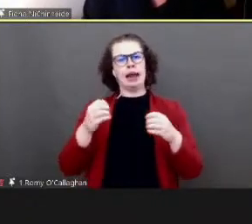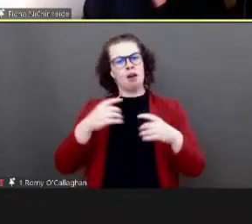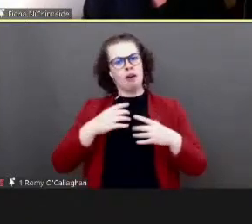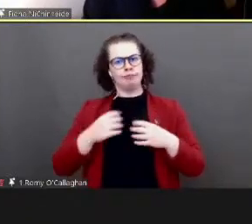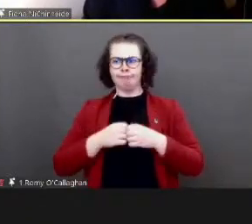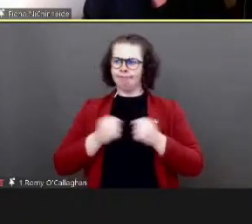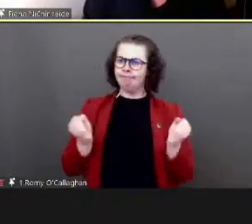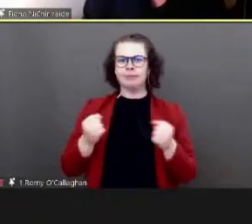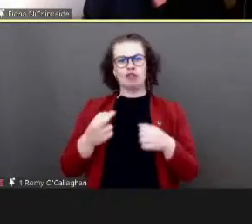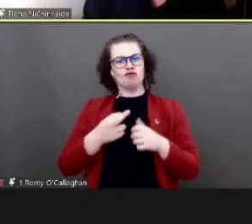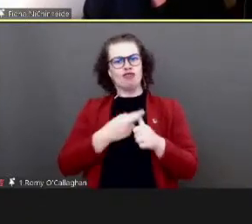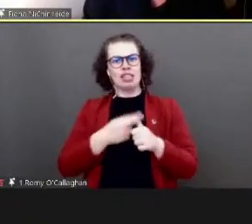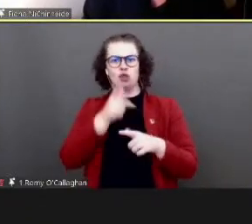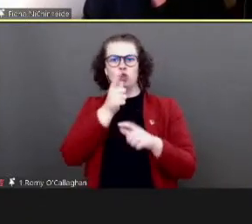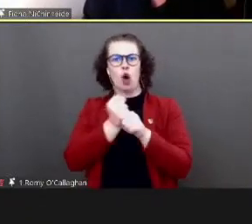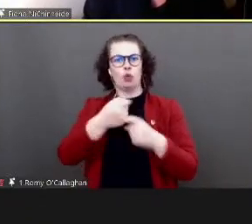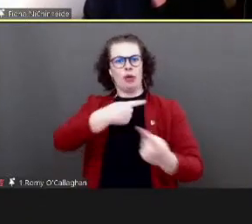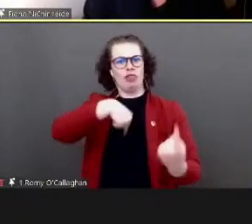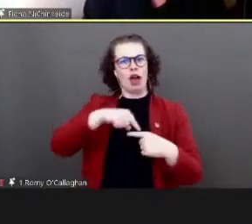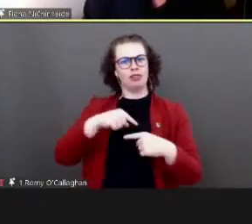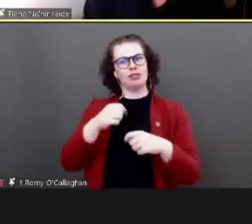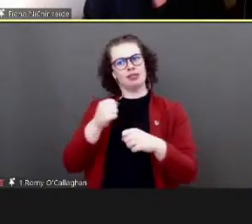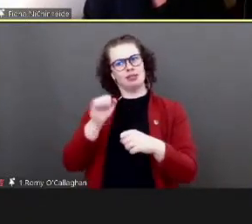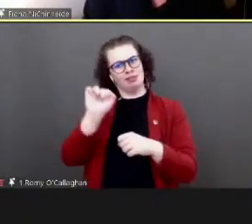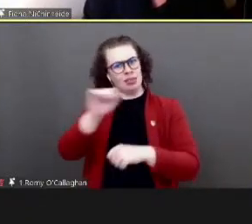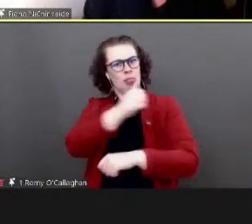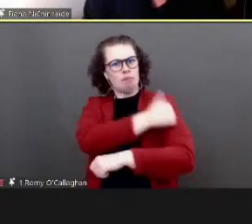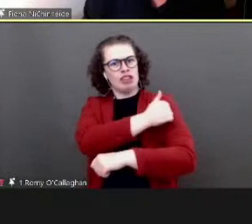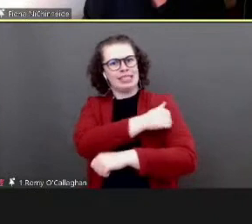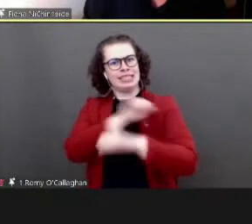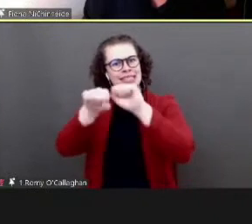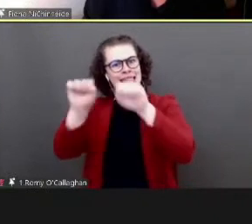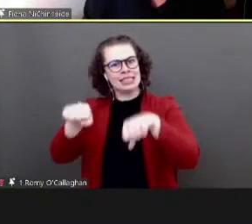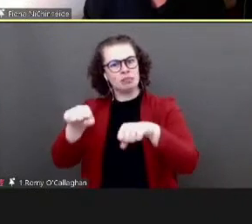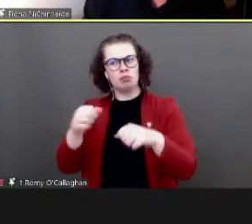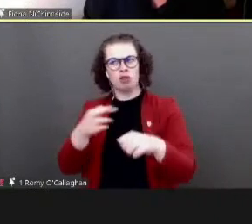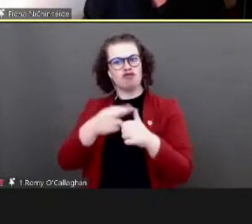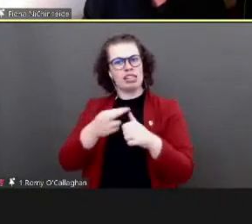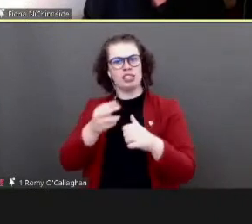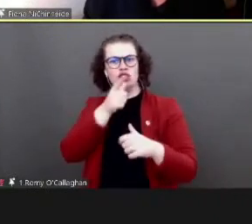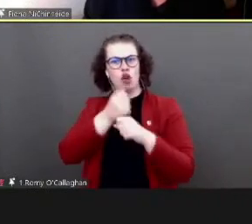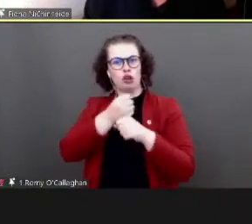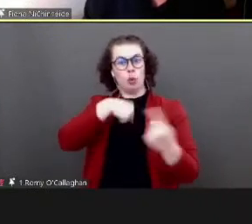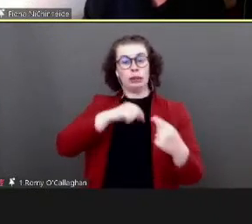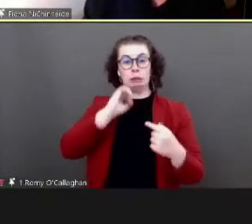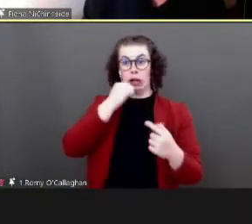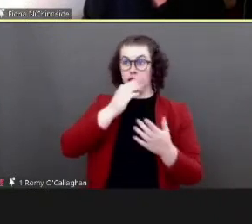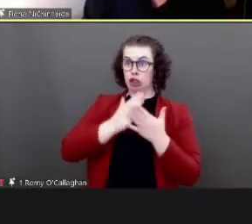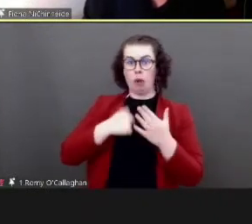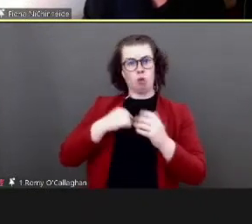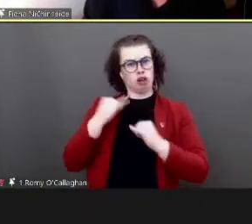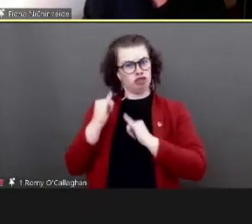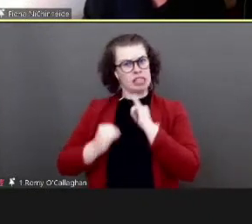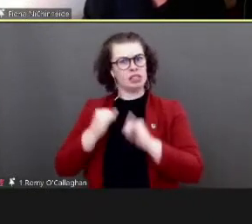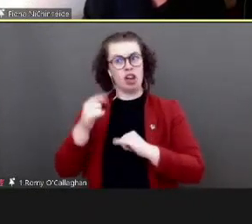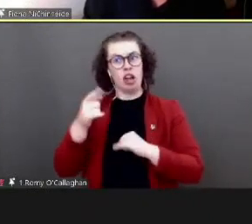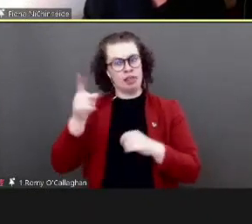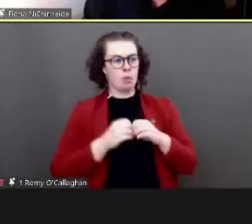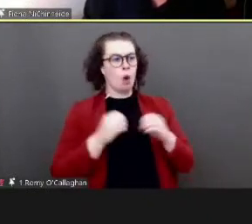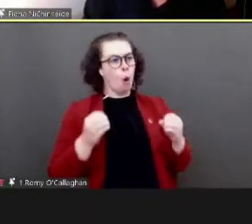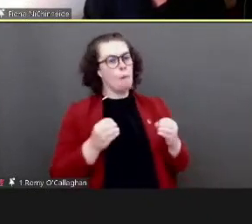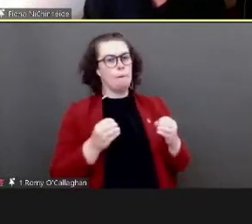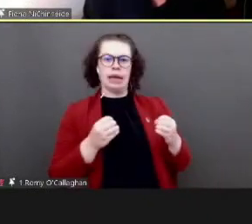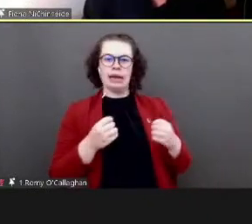mean, they facilitated voices across the system, many of which were very critical, not all, and that openness should